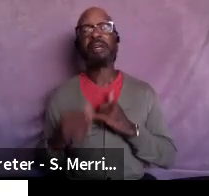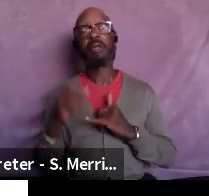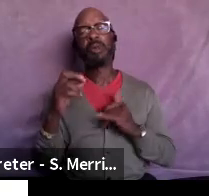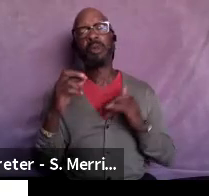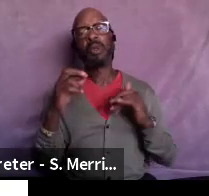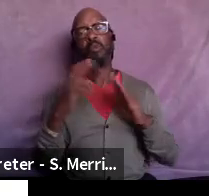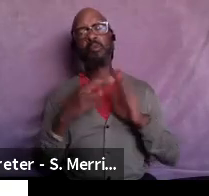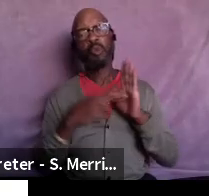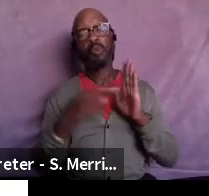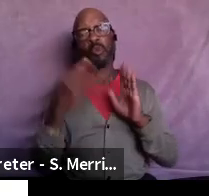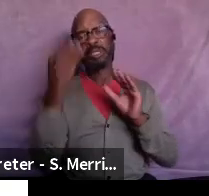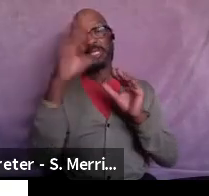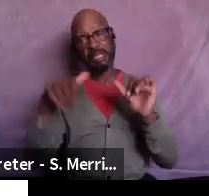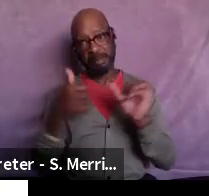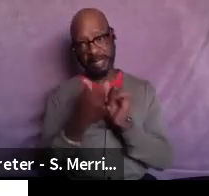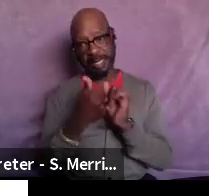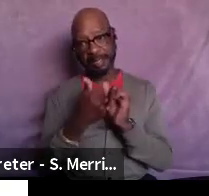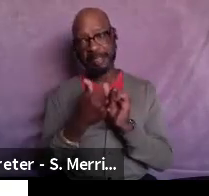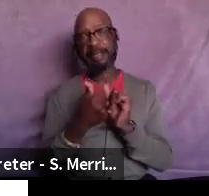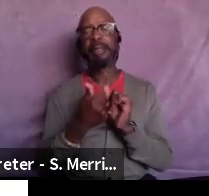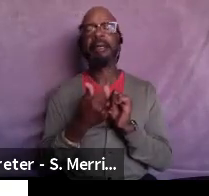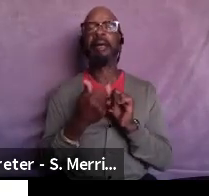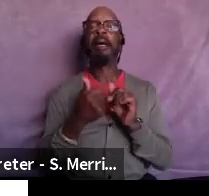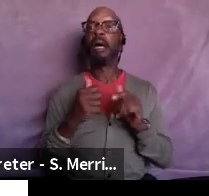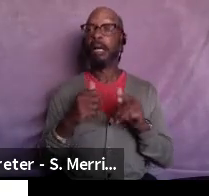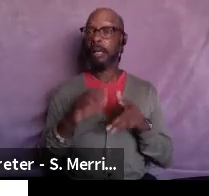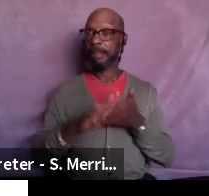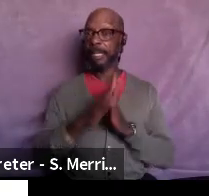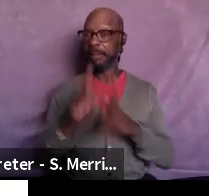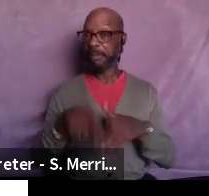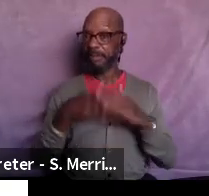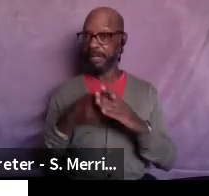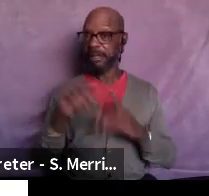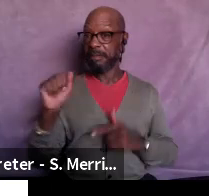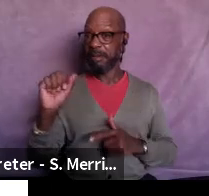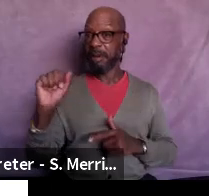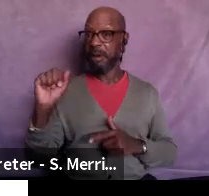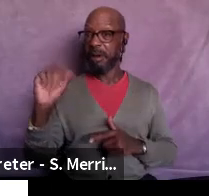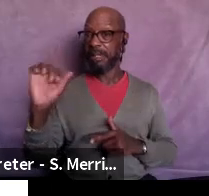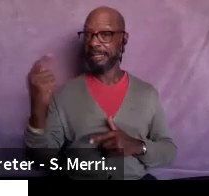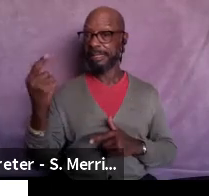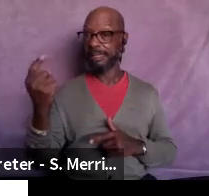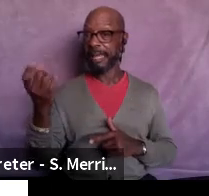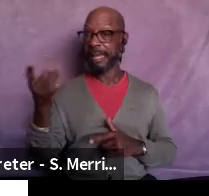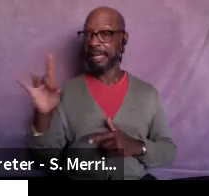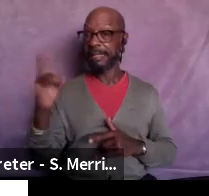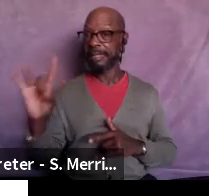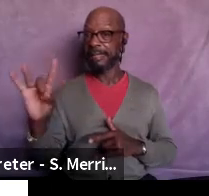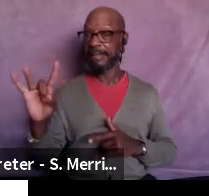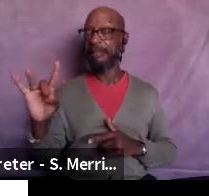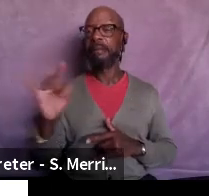this week or last week it became effective on August 18th. So some of the